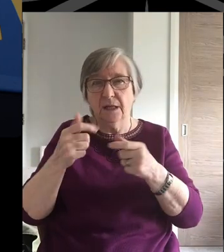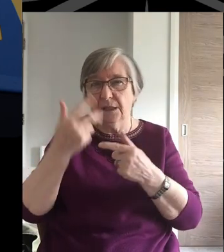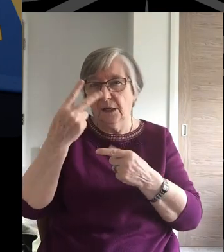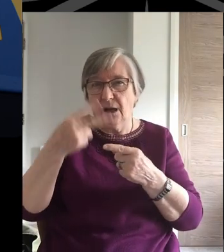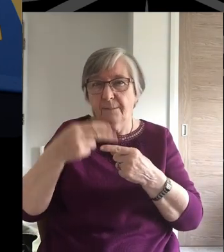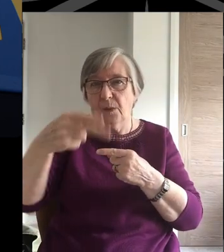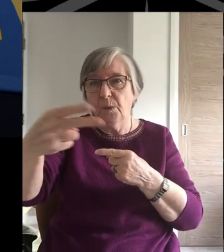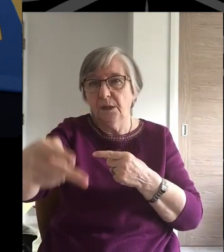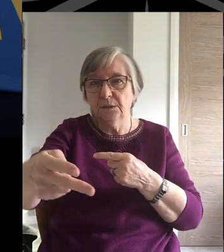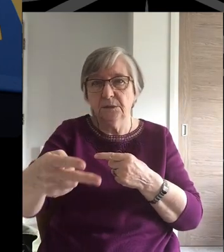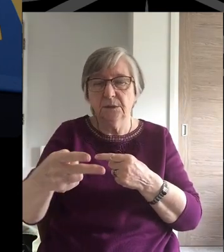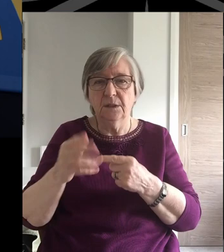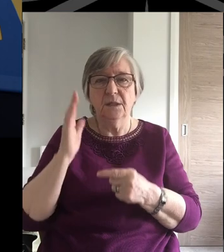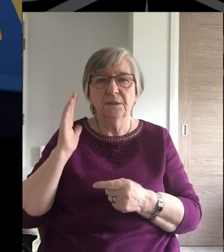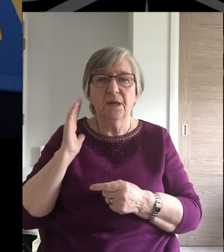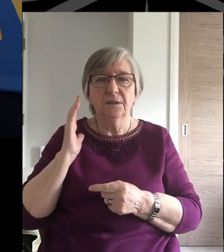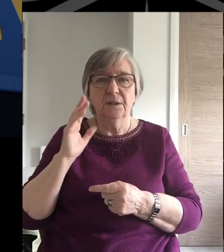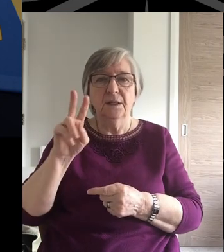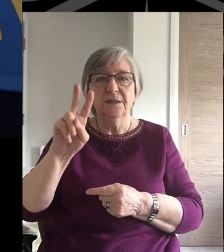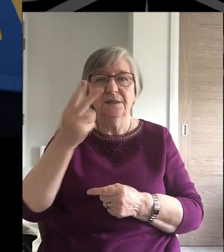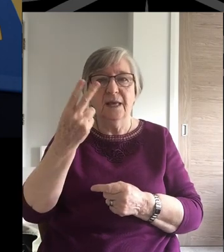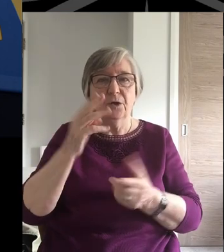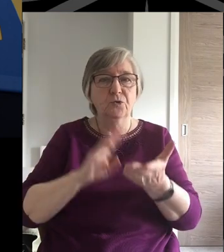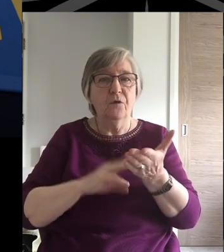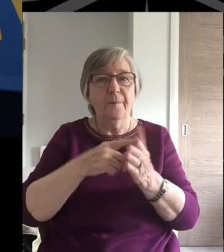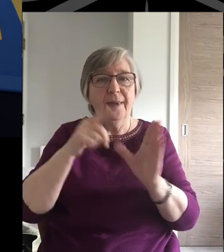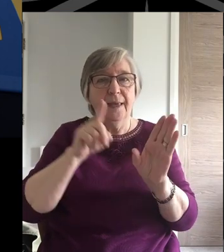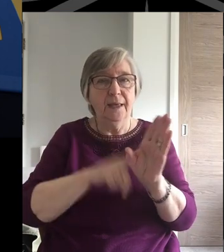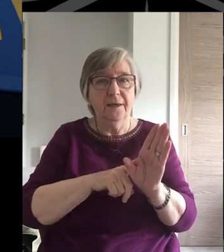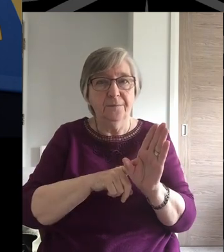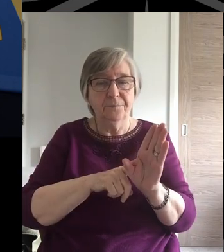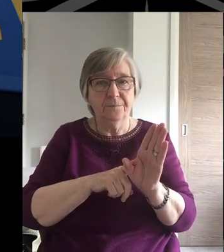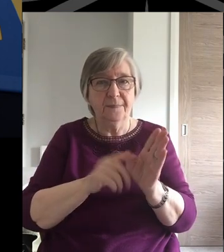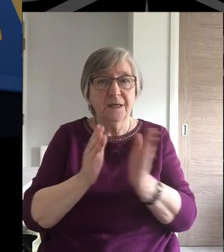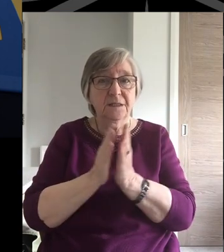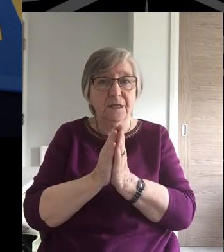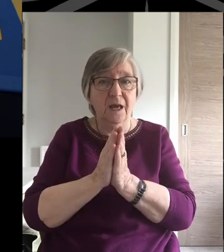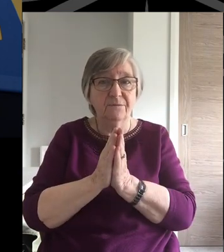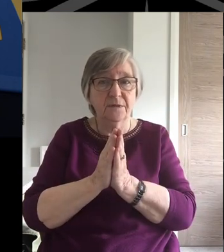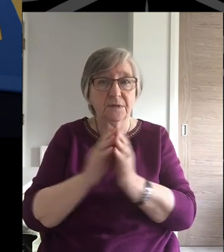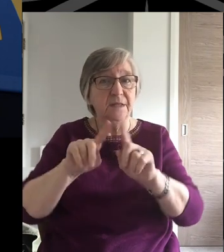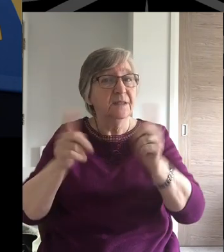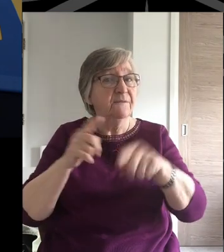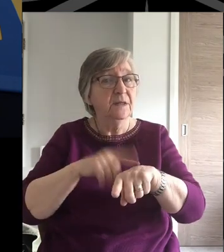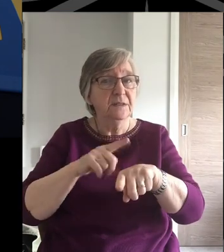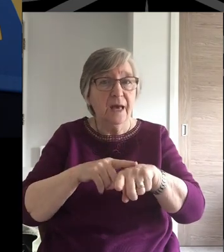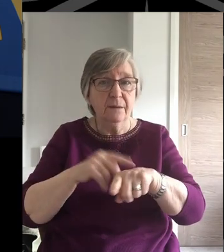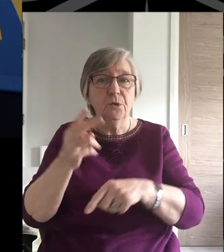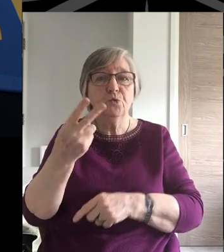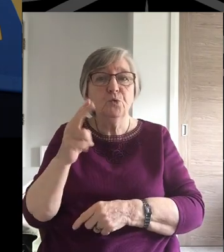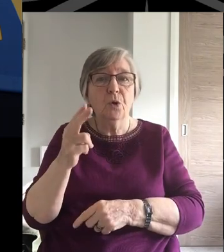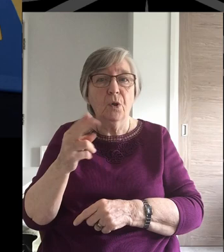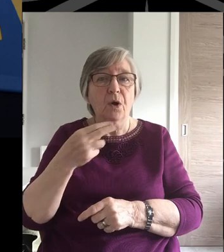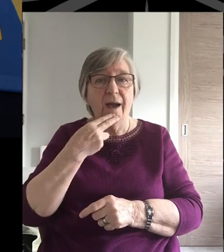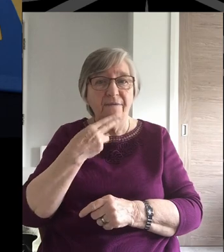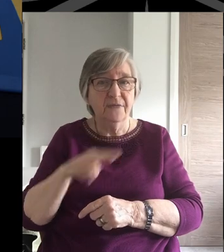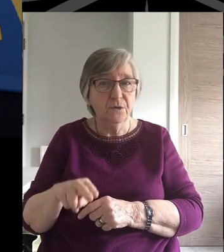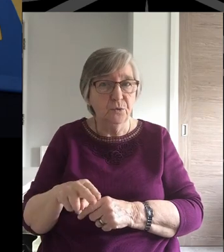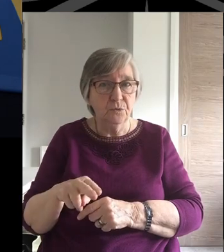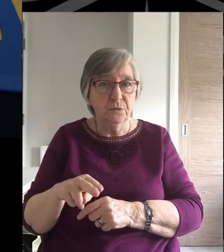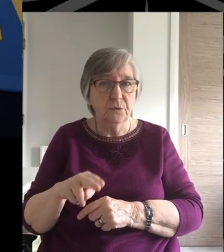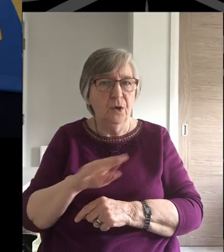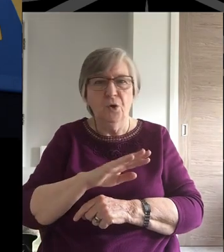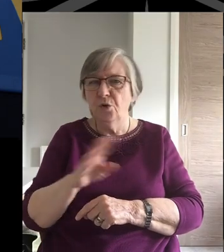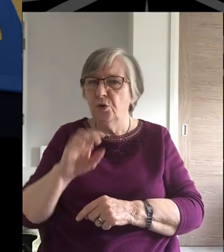weeks' time, starting on Sunday, May the 2nd, the service is going to be at a different time. It's going to be at 2 o'clock in the afternoon.